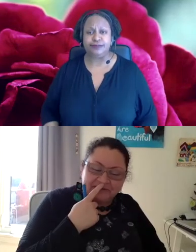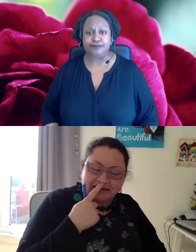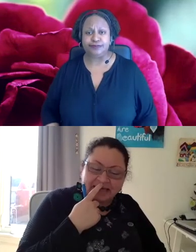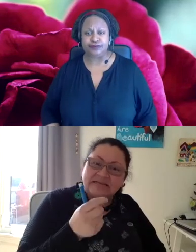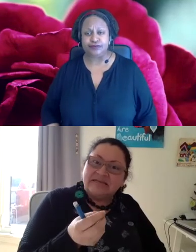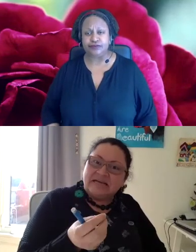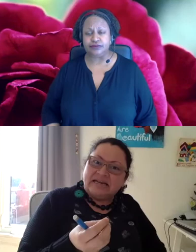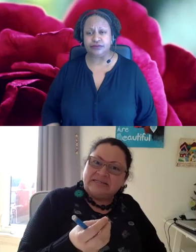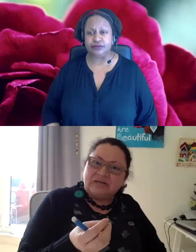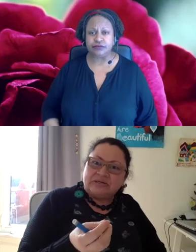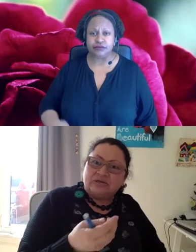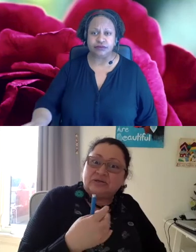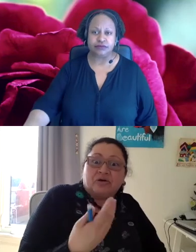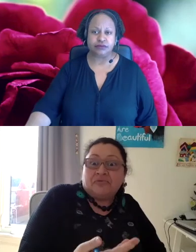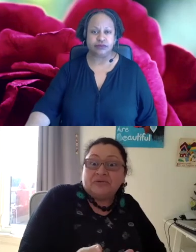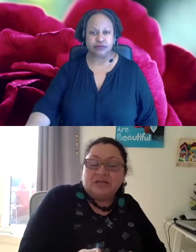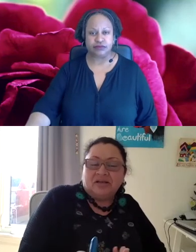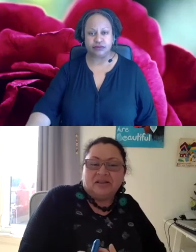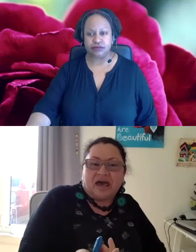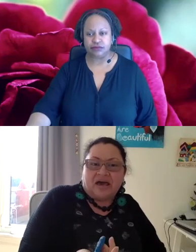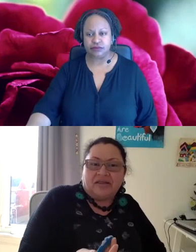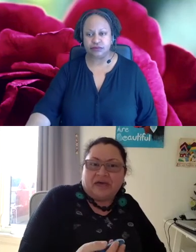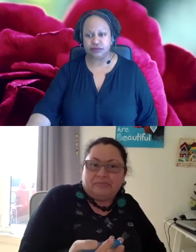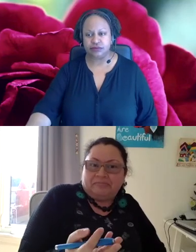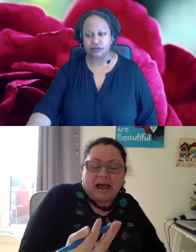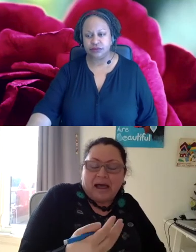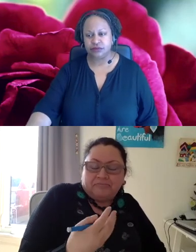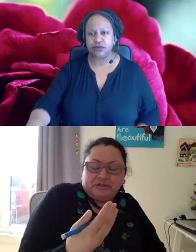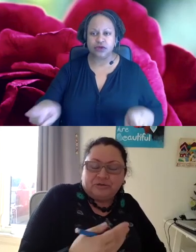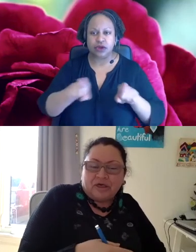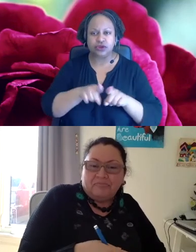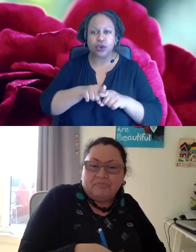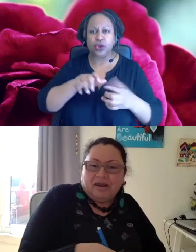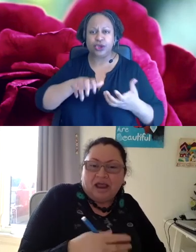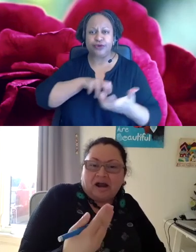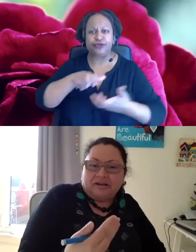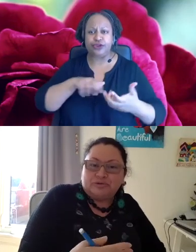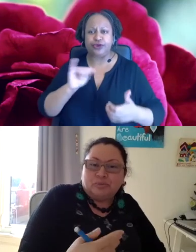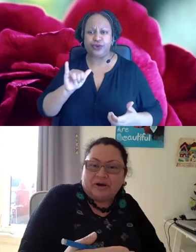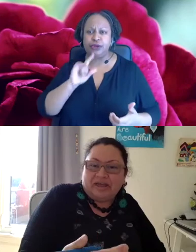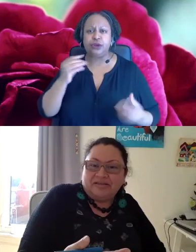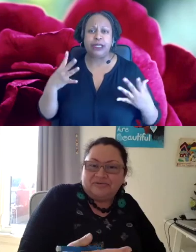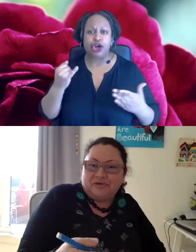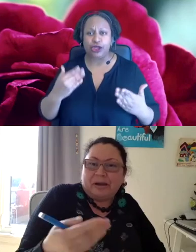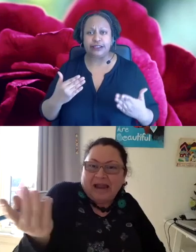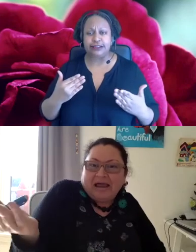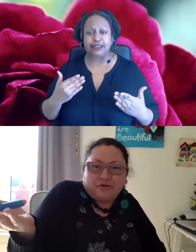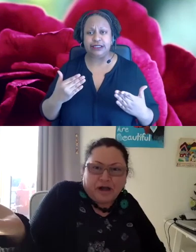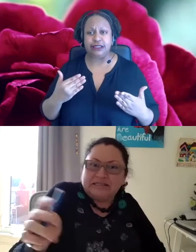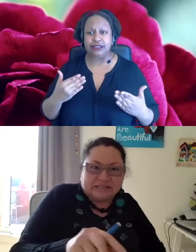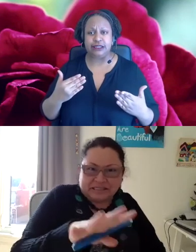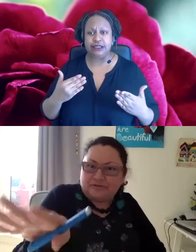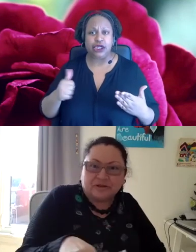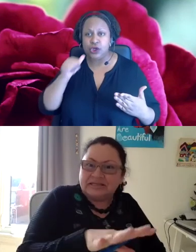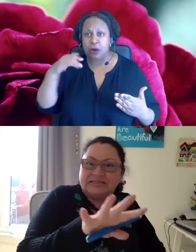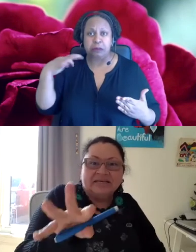as the fact that it is also so confusing that I'm sure that many artists will prevent from applying for